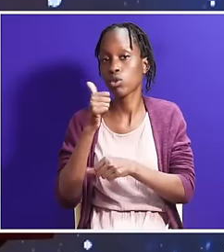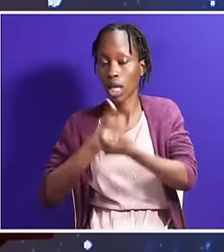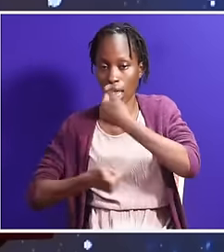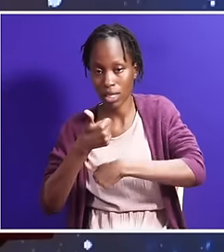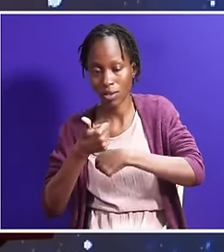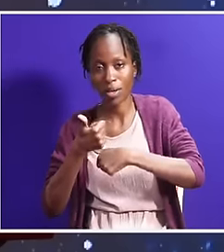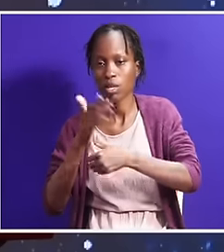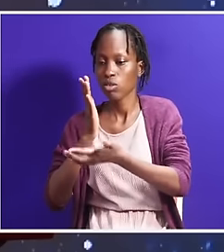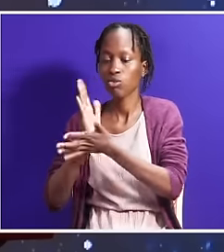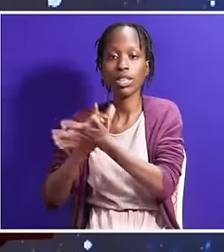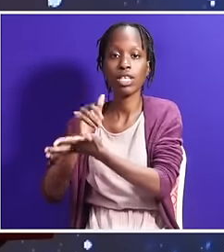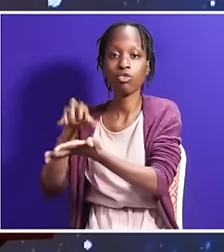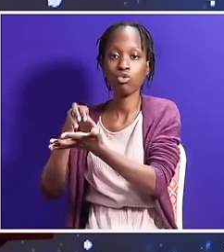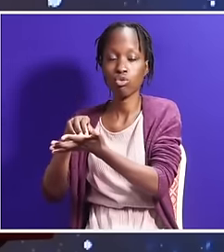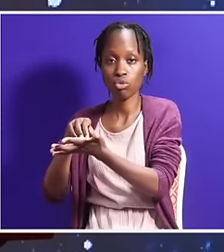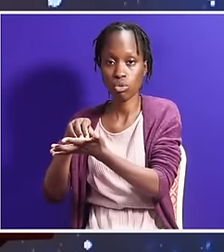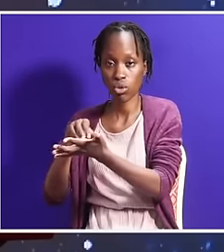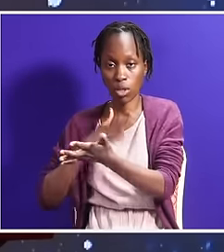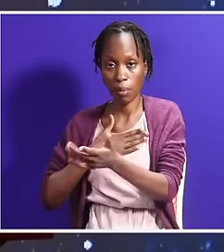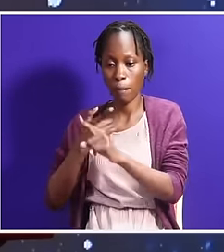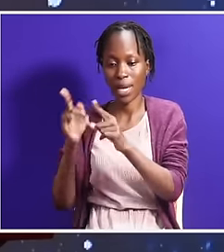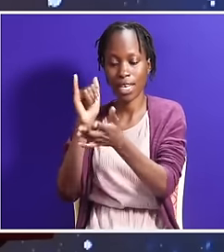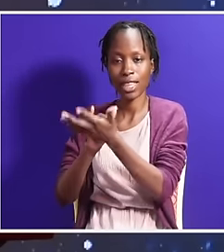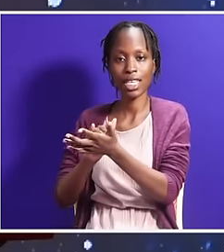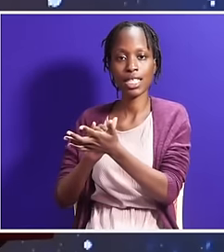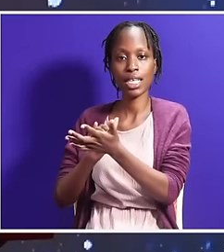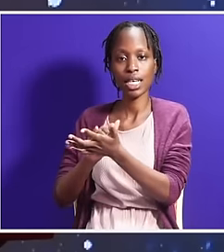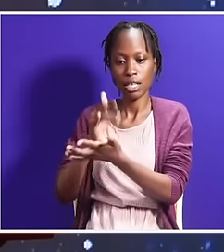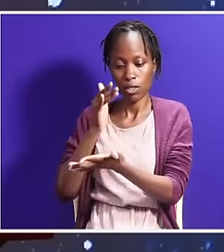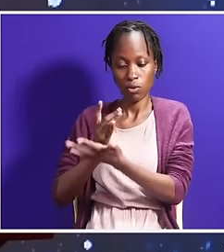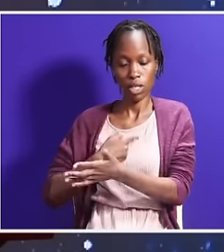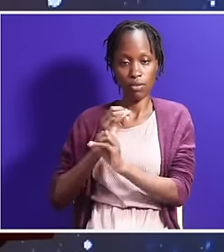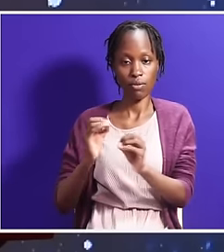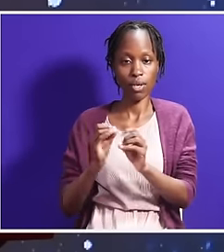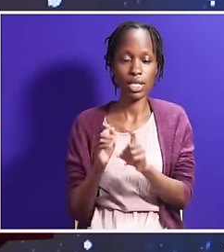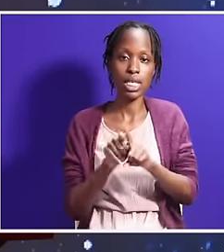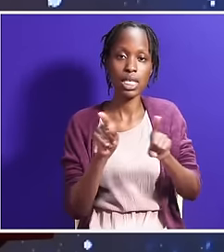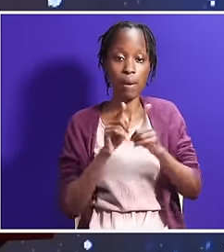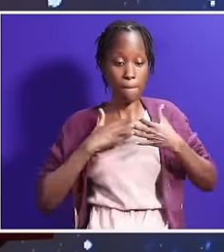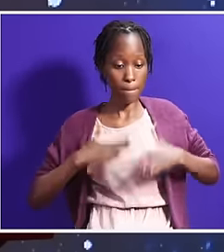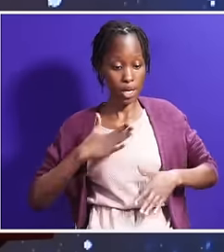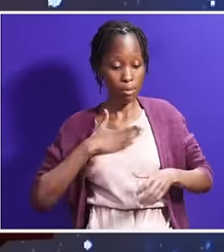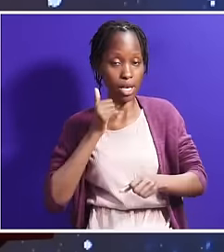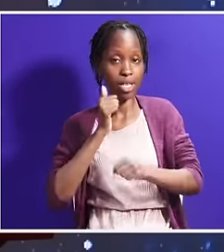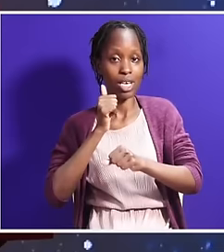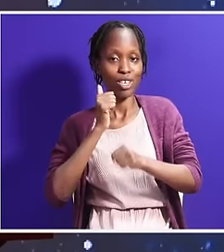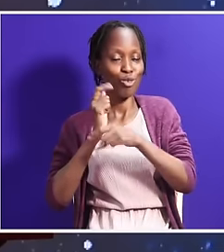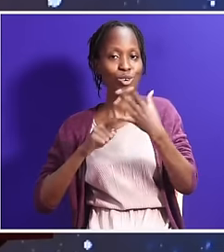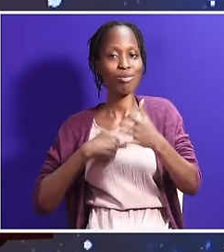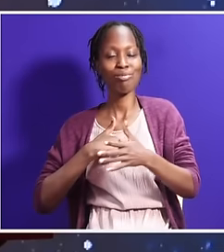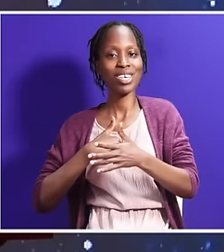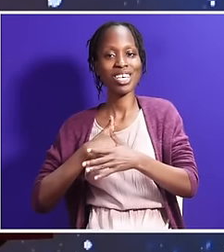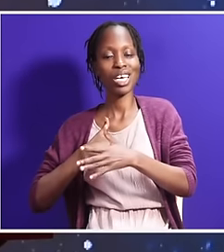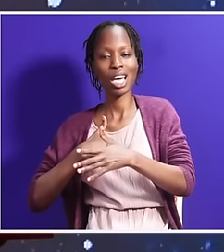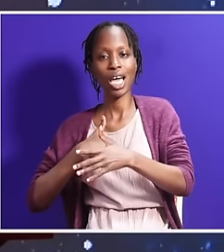identity. And my body is going to respond to my calling. What is your body going to do? Is